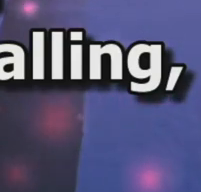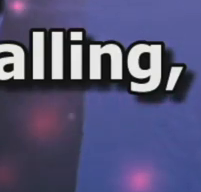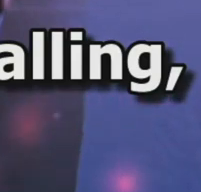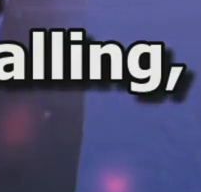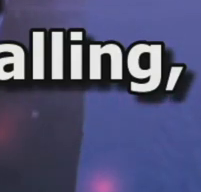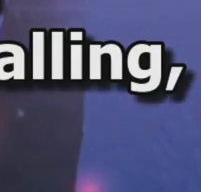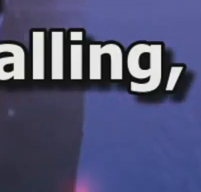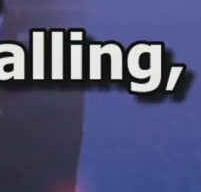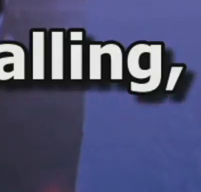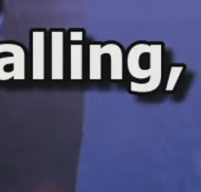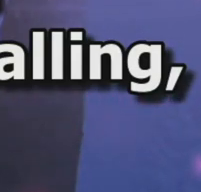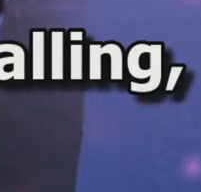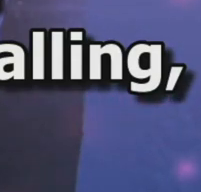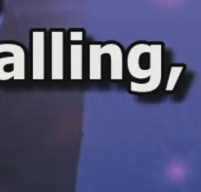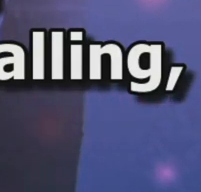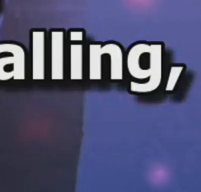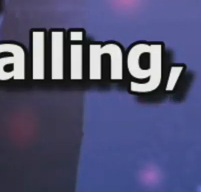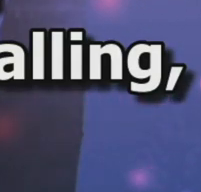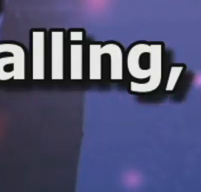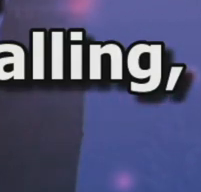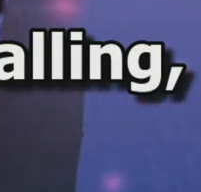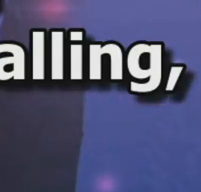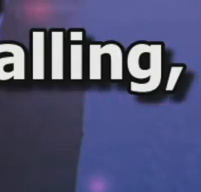Hear my humble